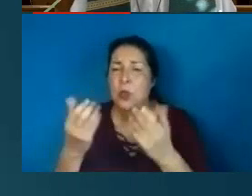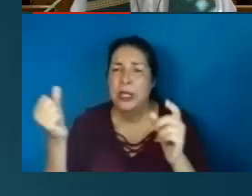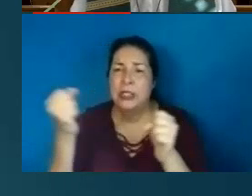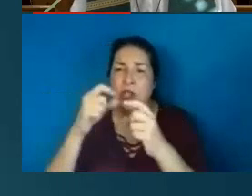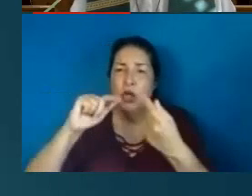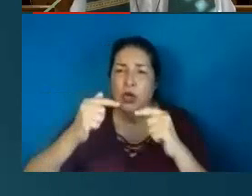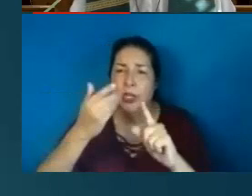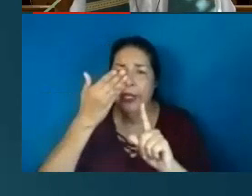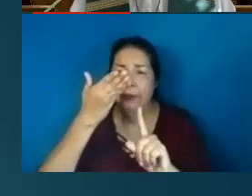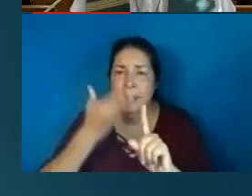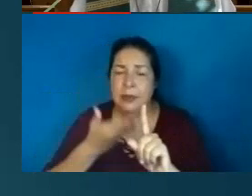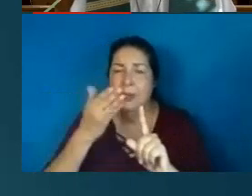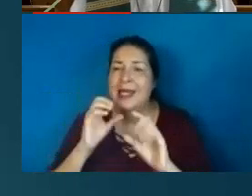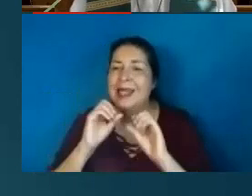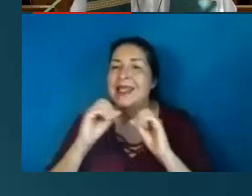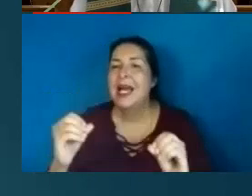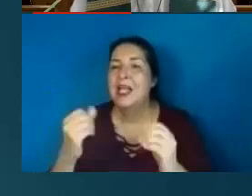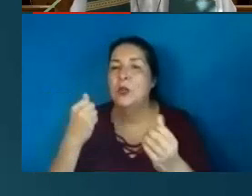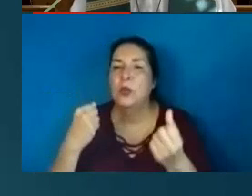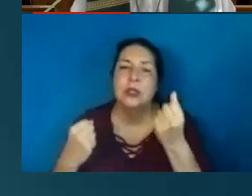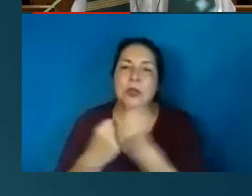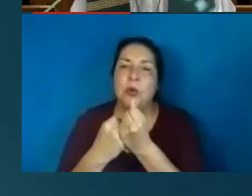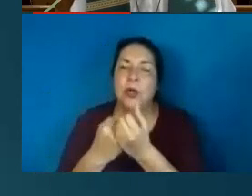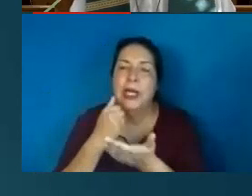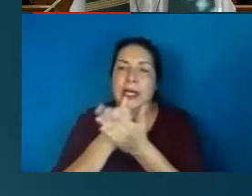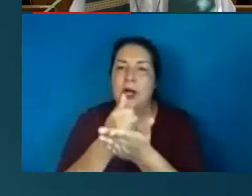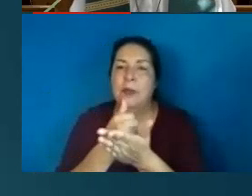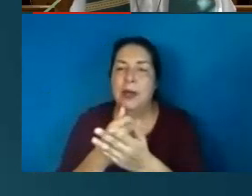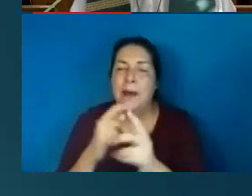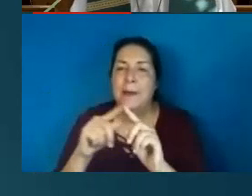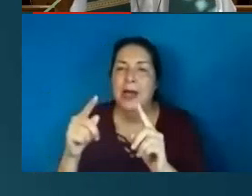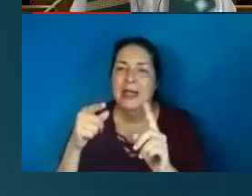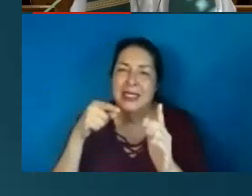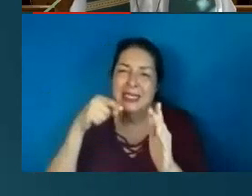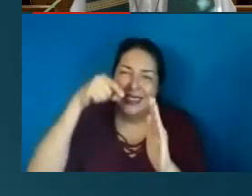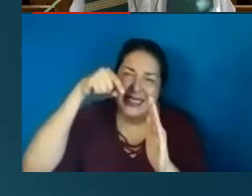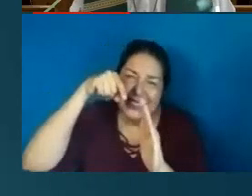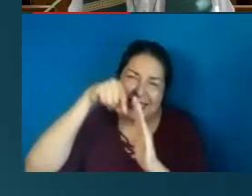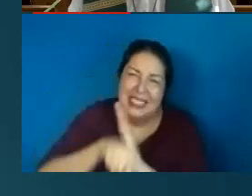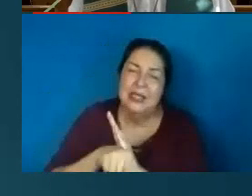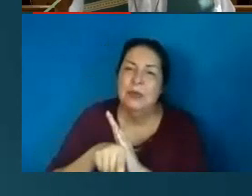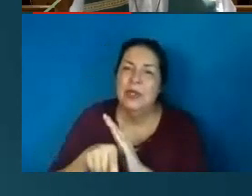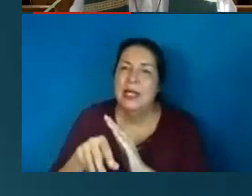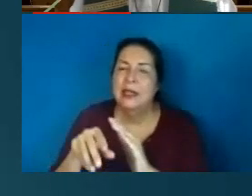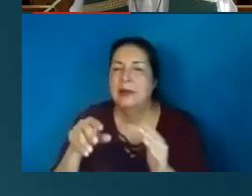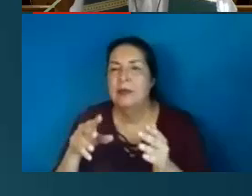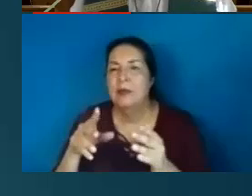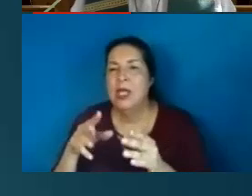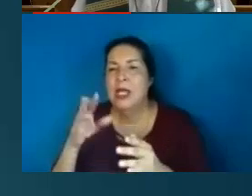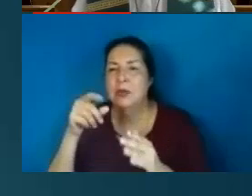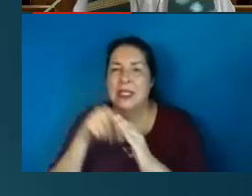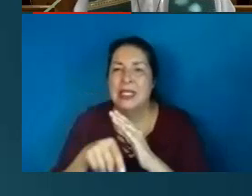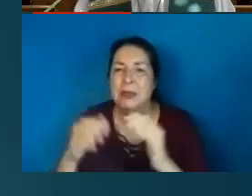would intervene to save. But the deepest stroke that pierced him was the stroke that justice